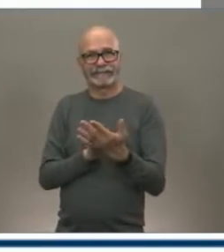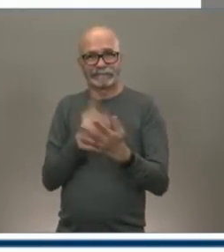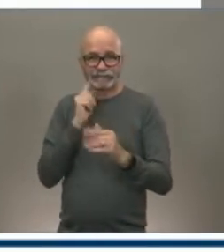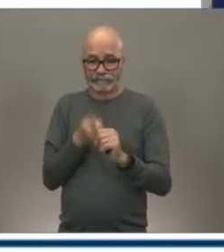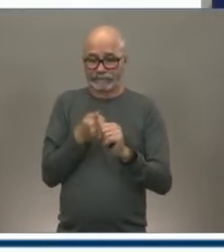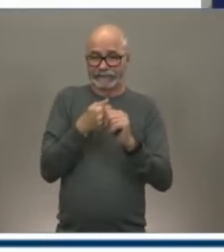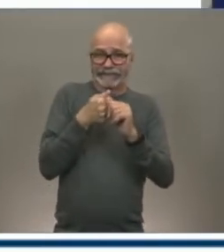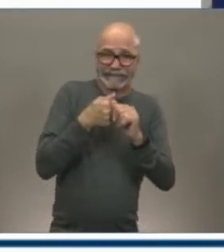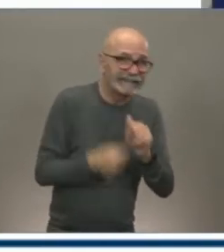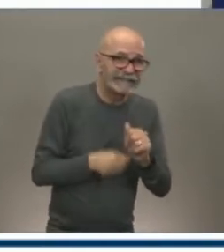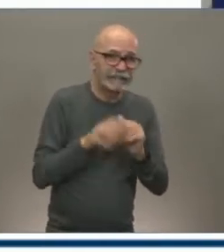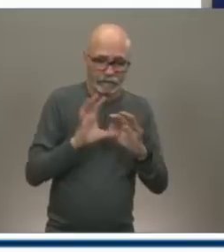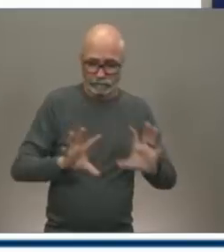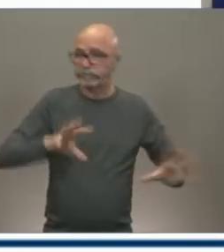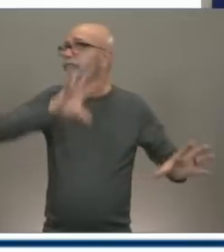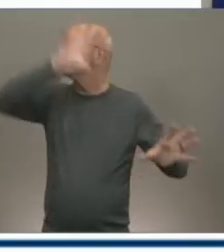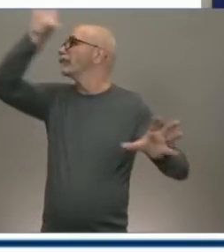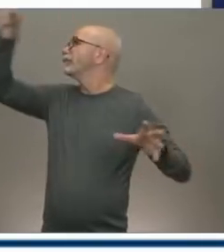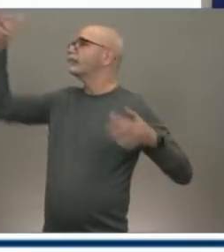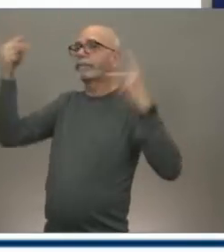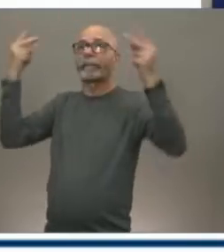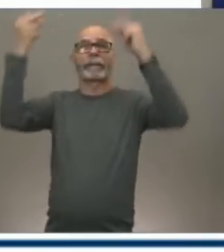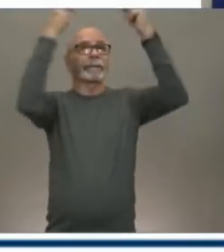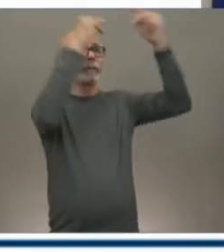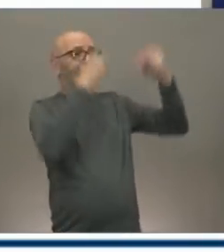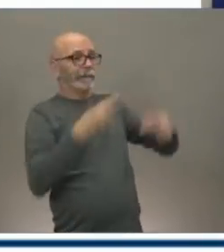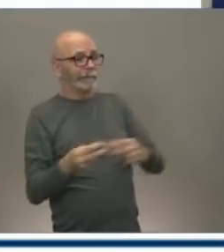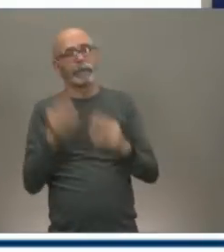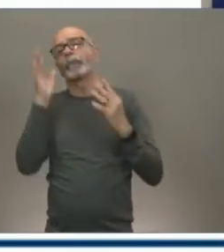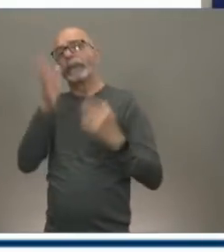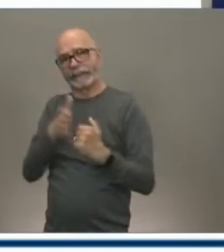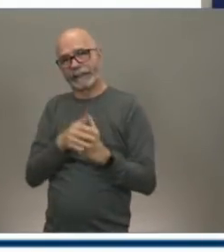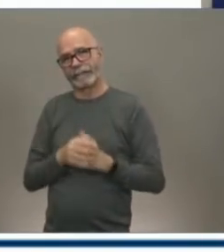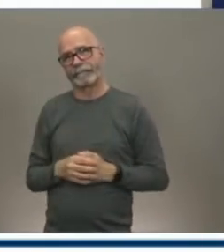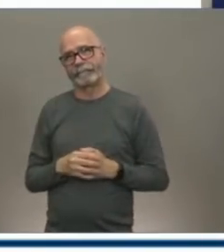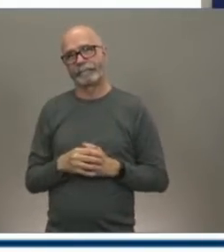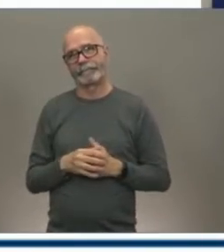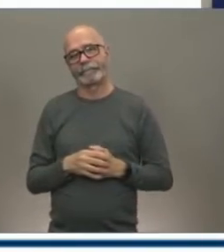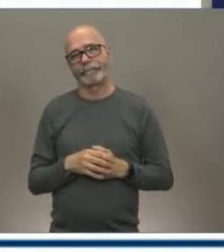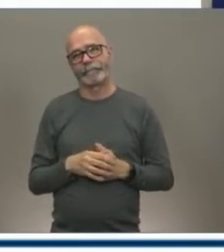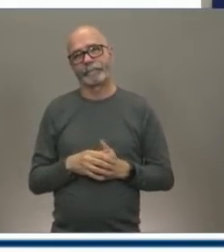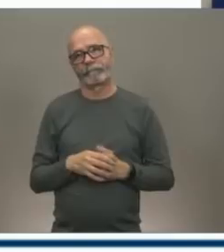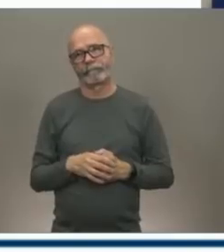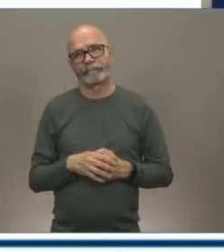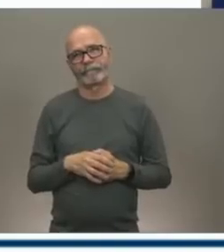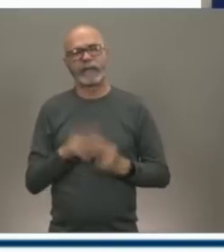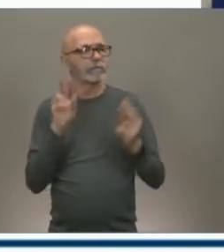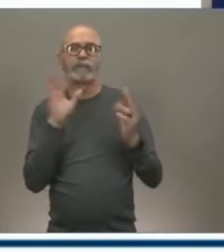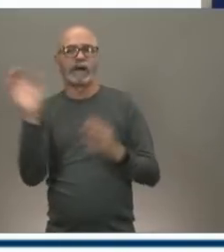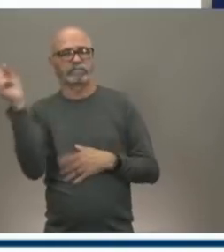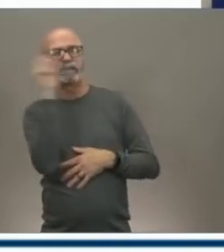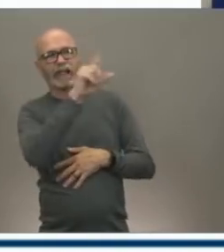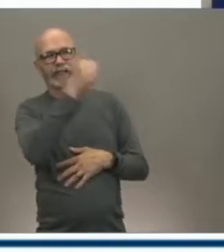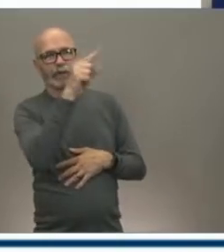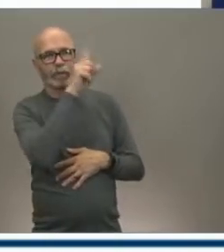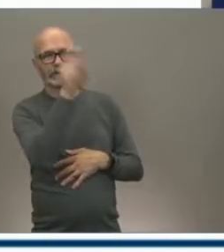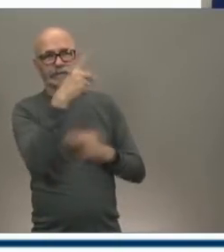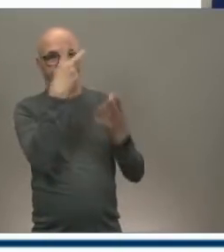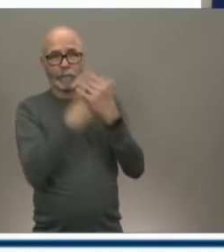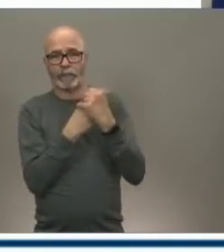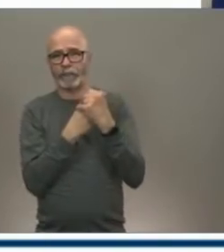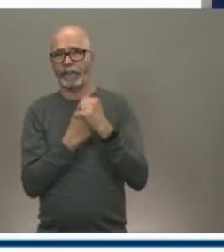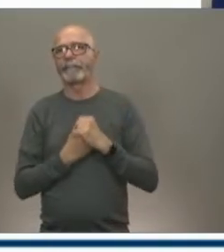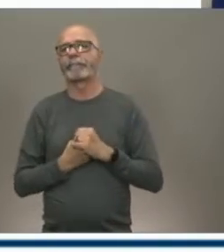your follow-up, Natasha. Thank you. For either the Premier or Dr. Strang, Shannon Park Elementary School, I believe, is the